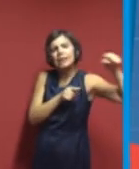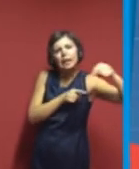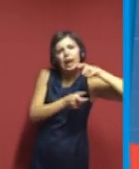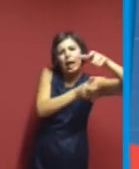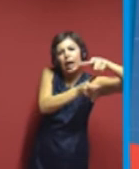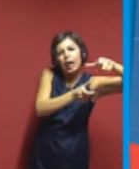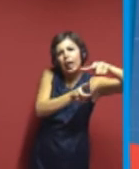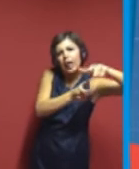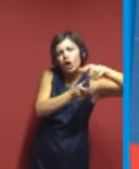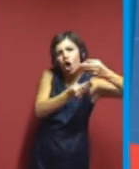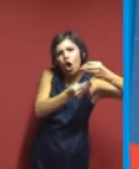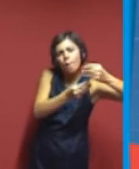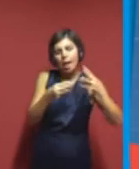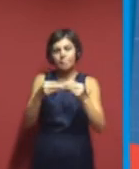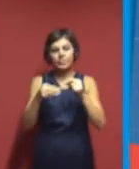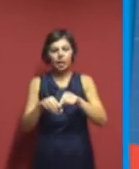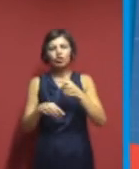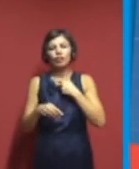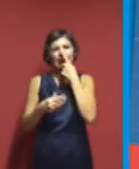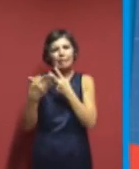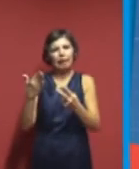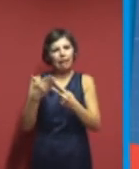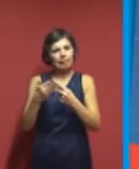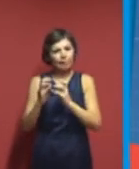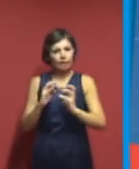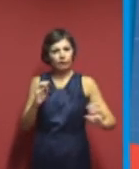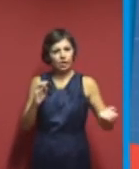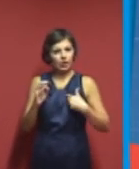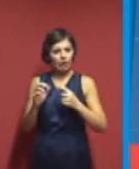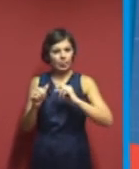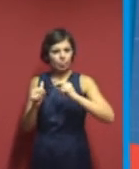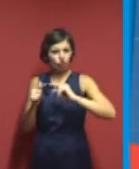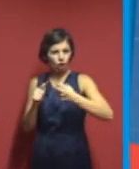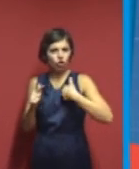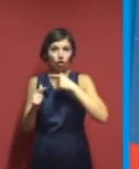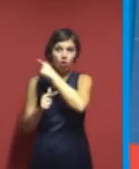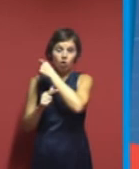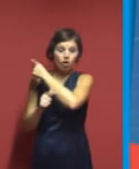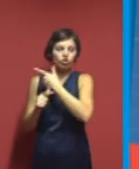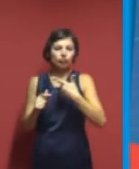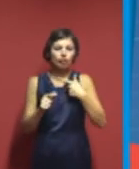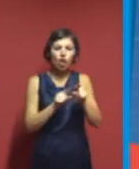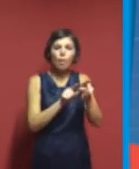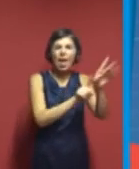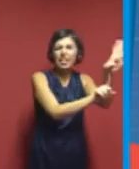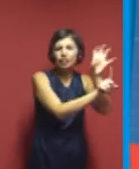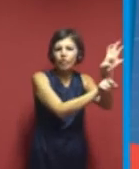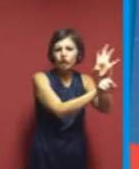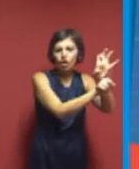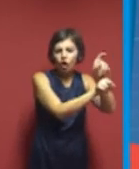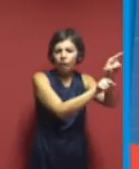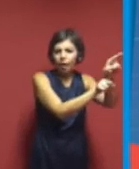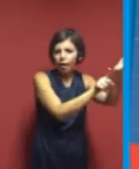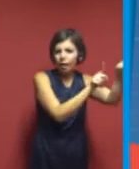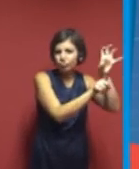And this is the receiving device for him to listen as he bugs his own prison. It's a listening device which is hidden inside a